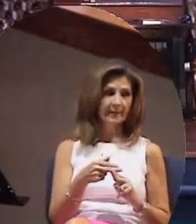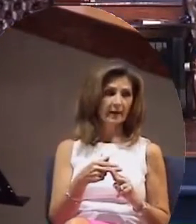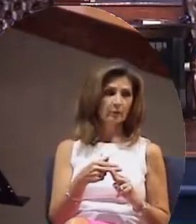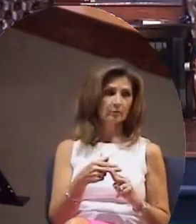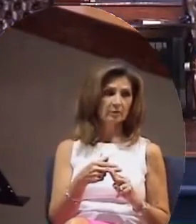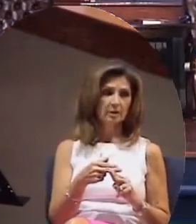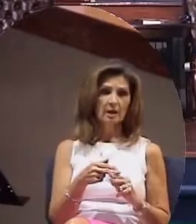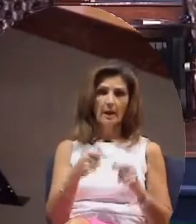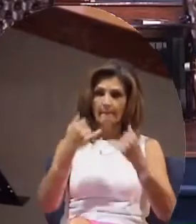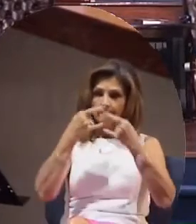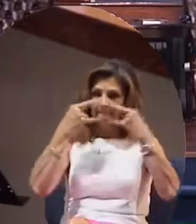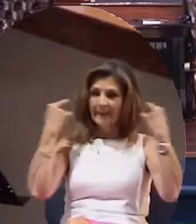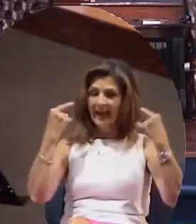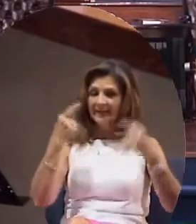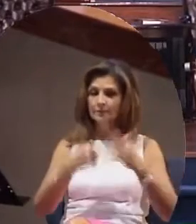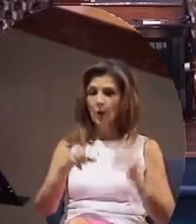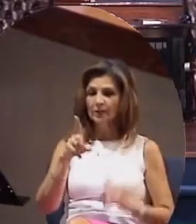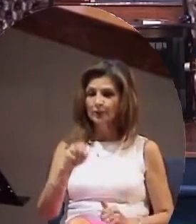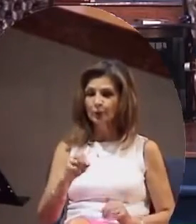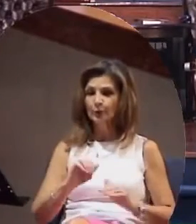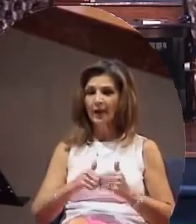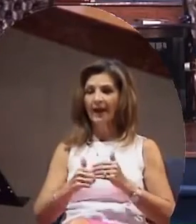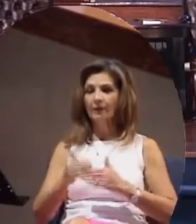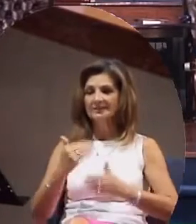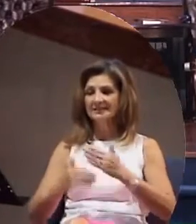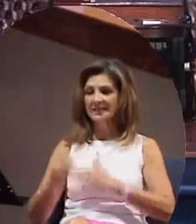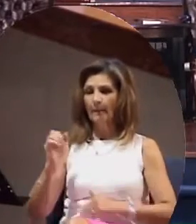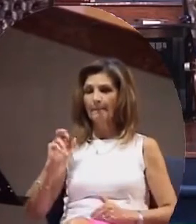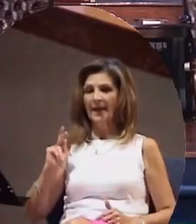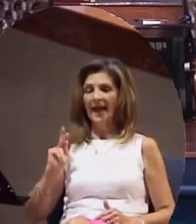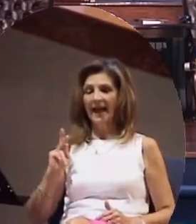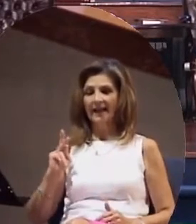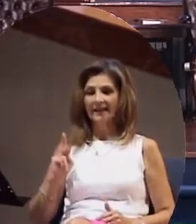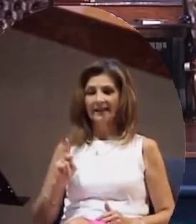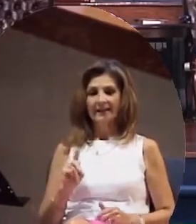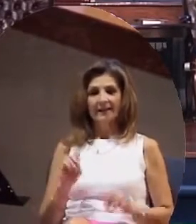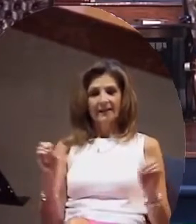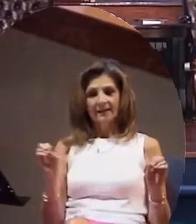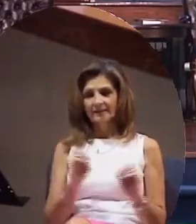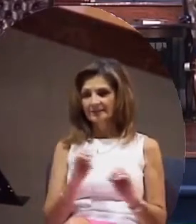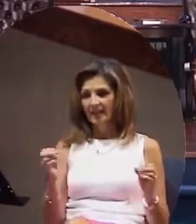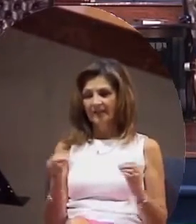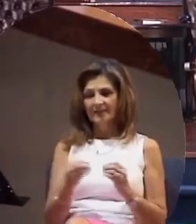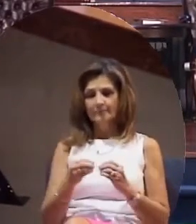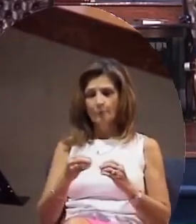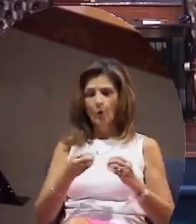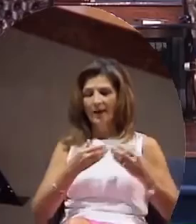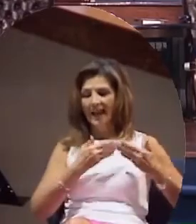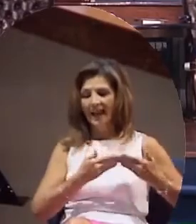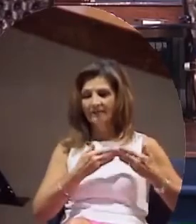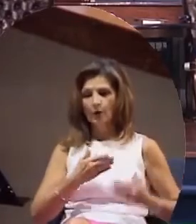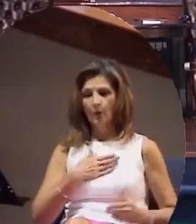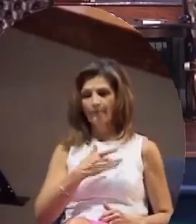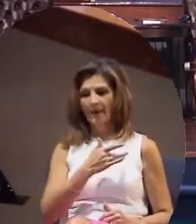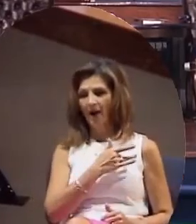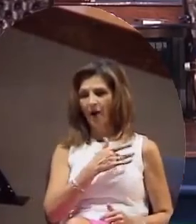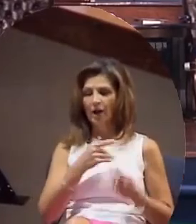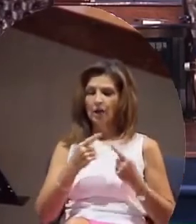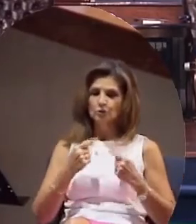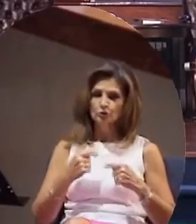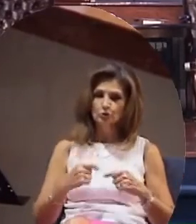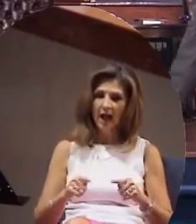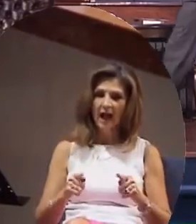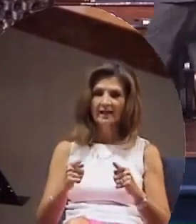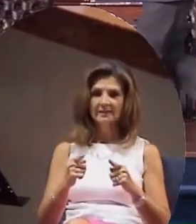about masks and what to do and having to take step backwards. There is nothing that's been more heavy on my heart trying